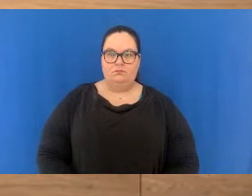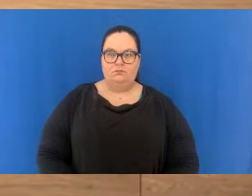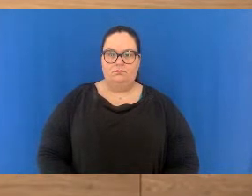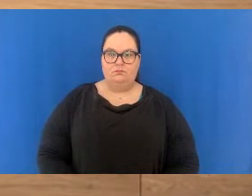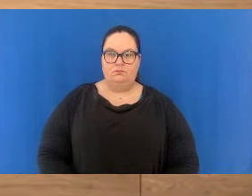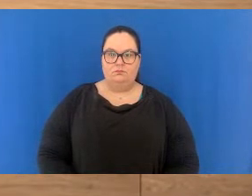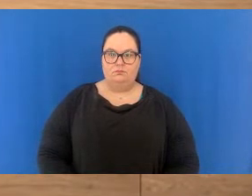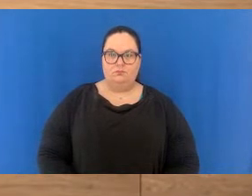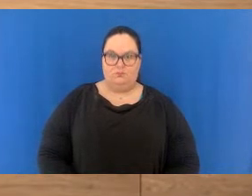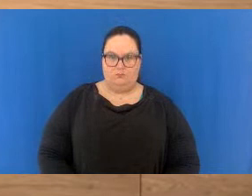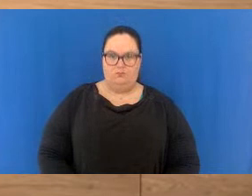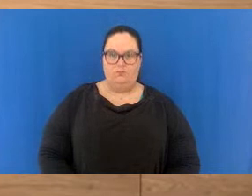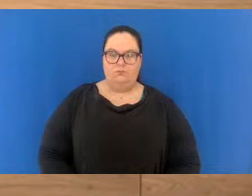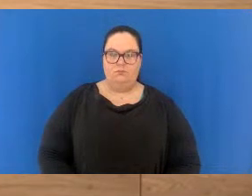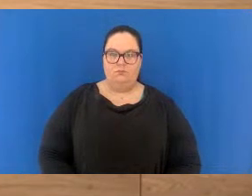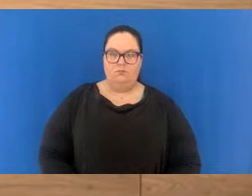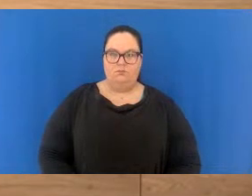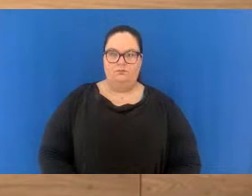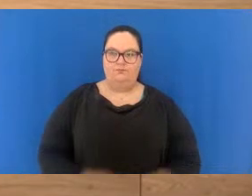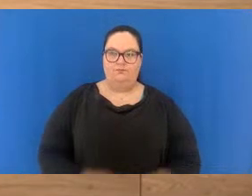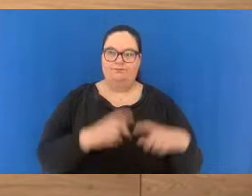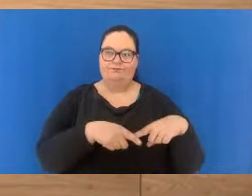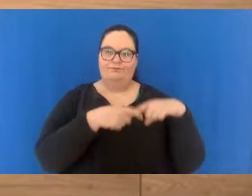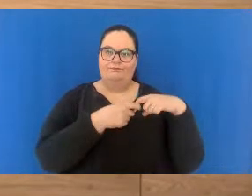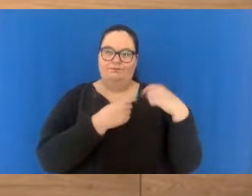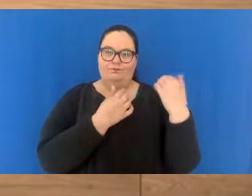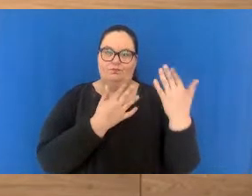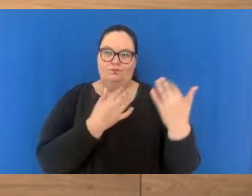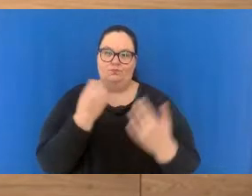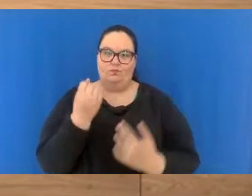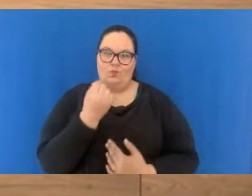okay. Stand by, everyone.